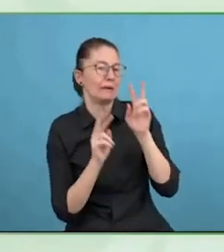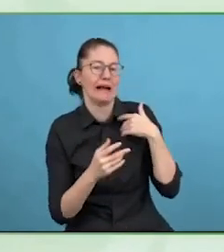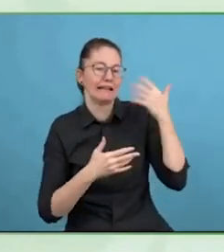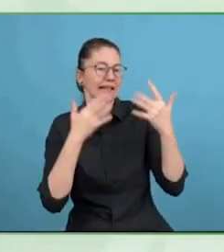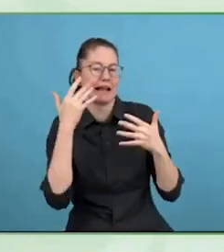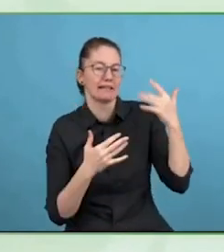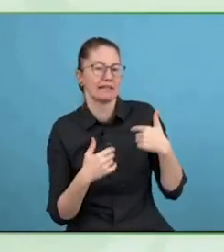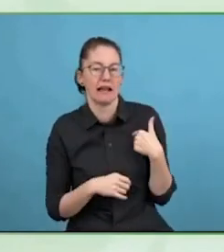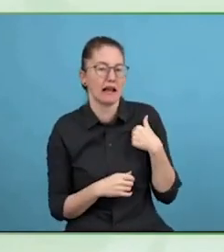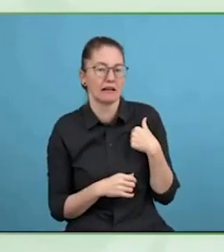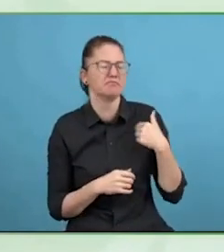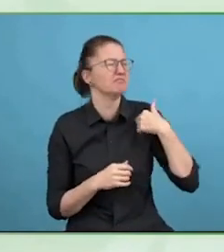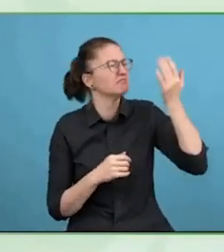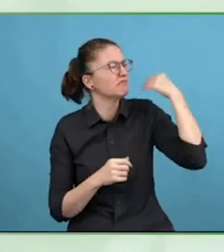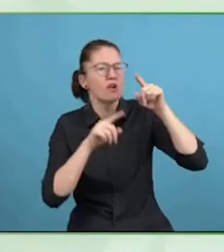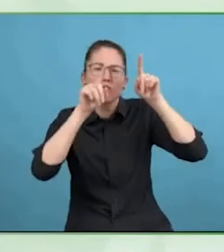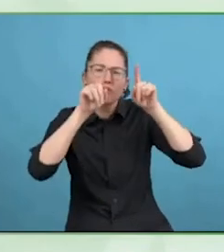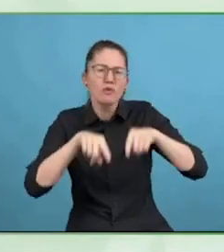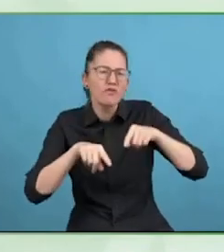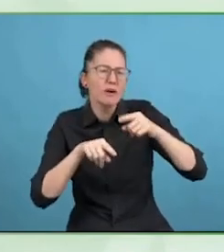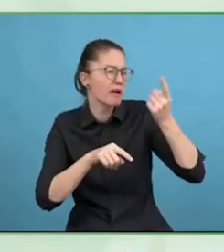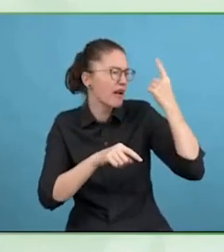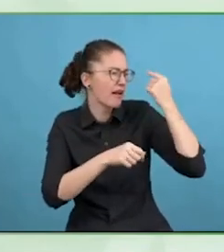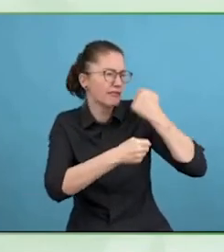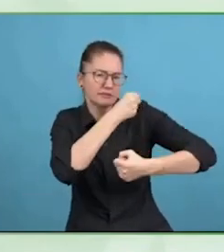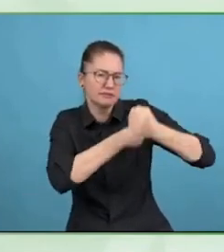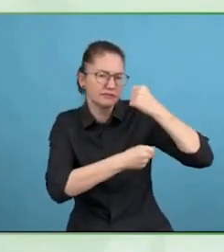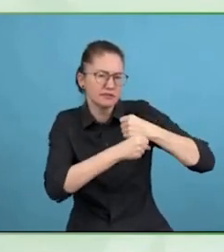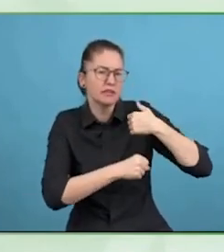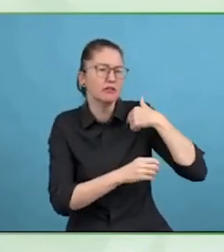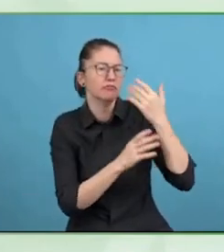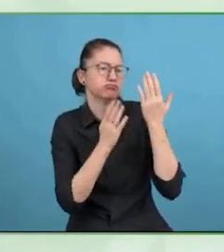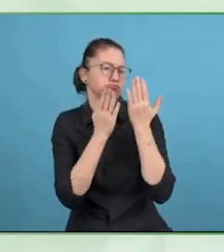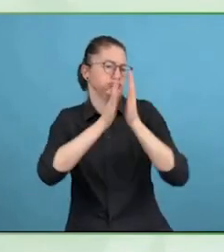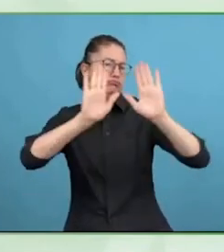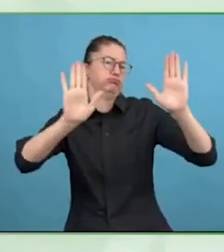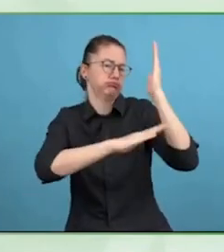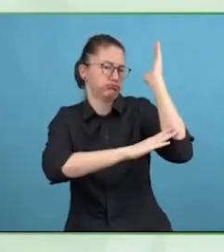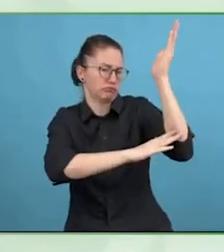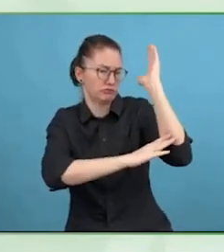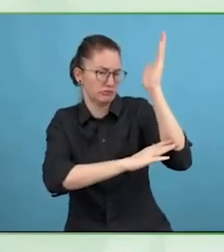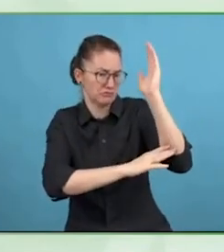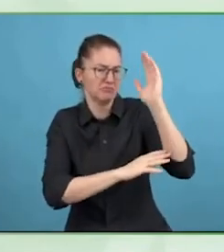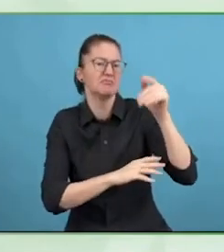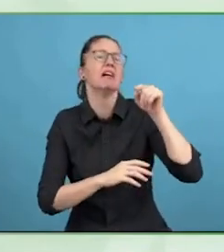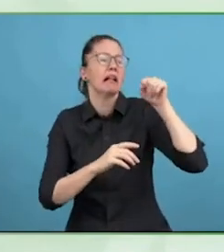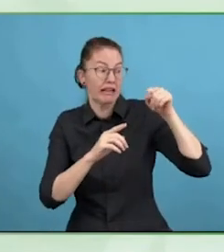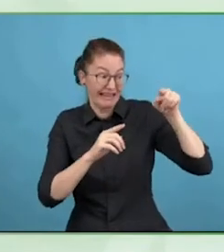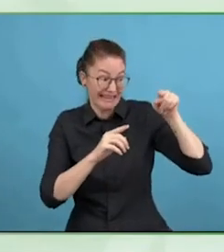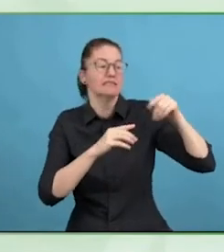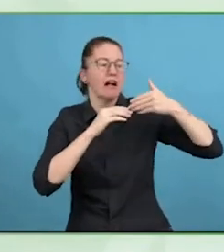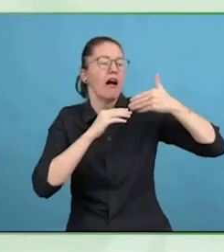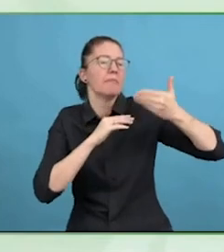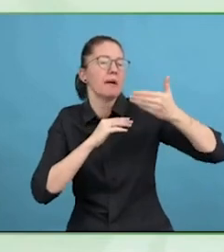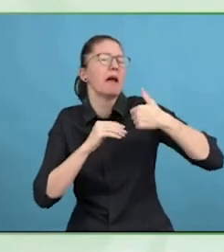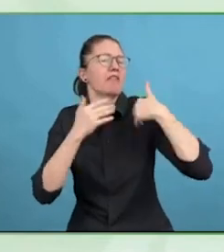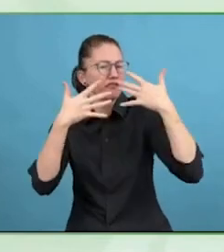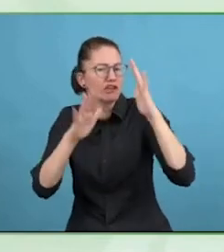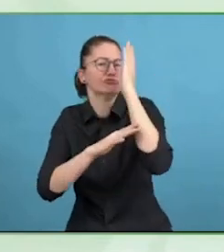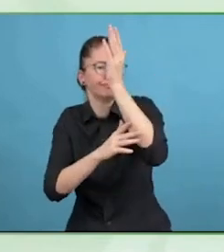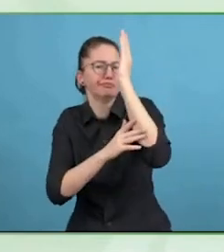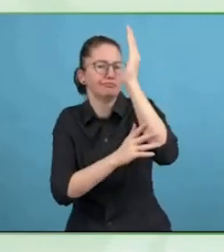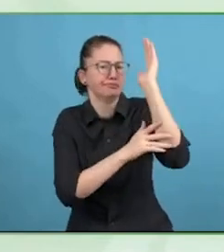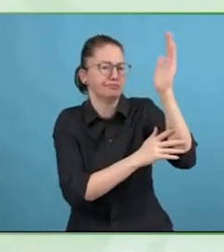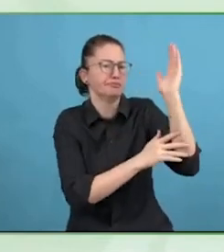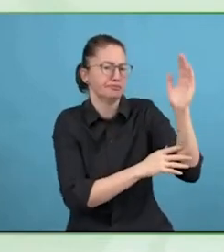And a lot of people already joined also the community of practice that we created. So we are looking forward to a